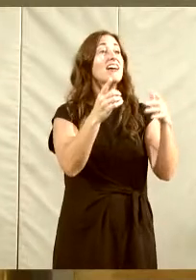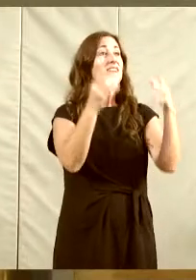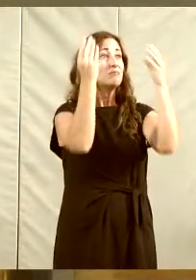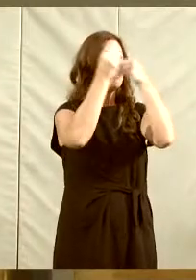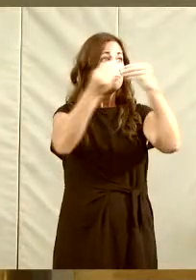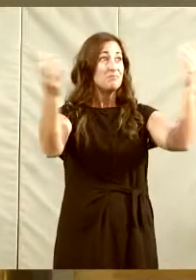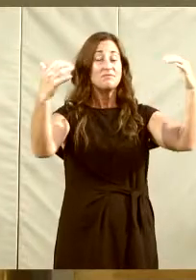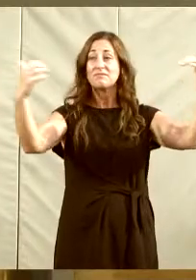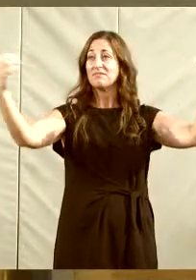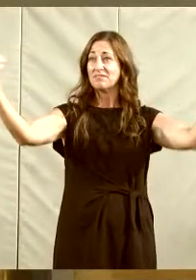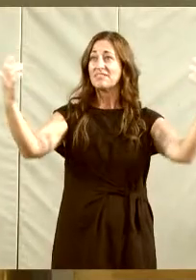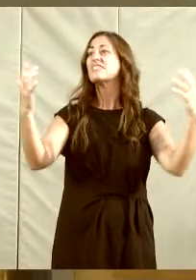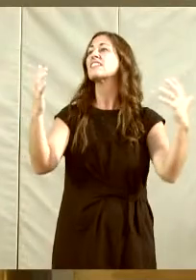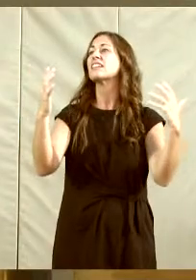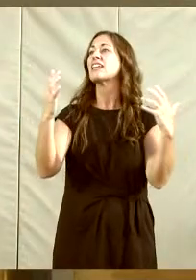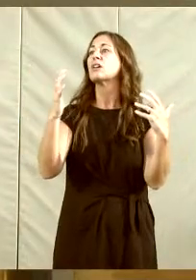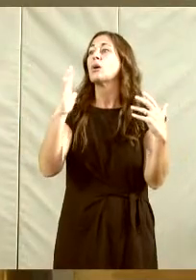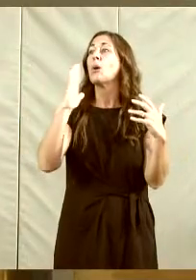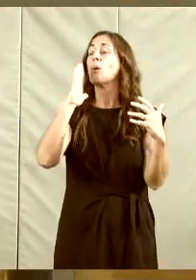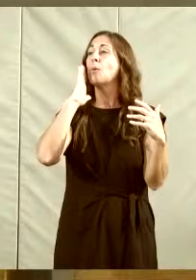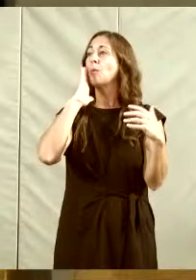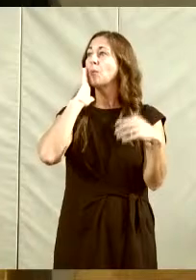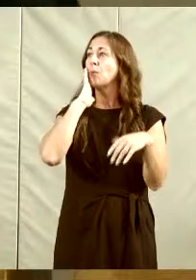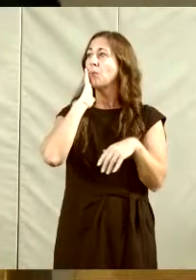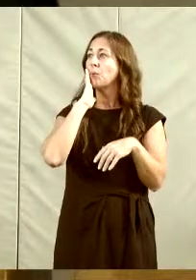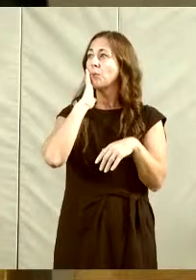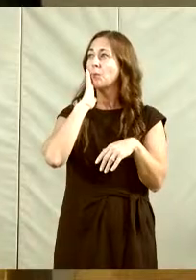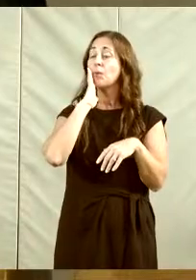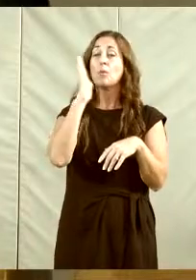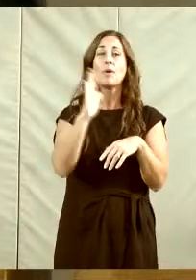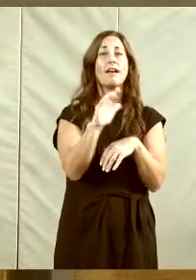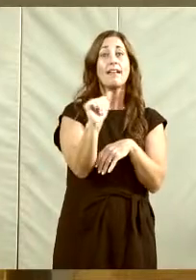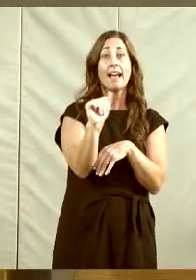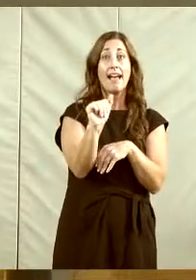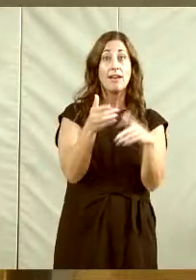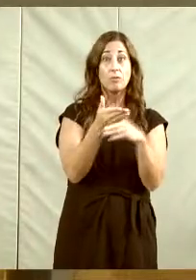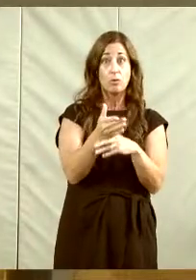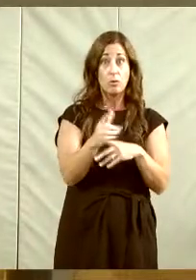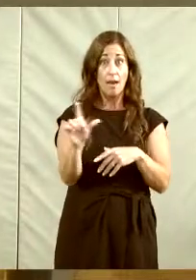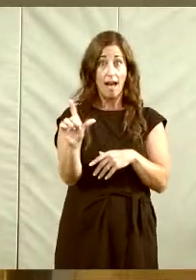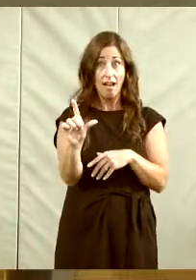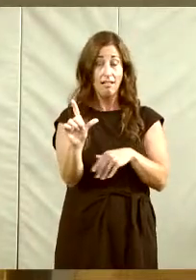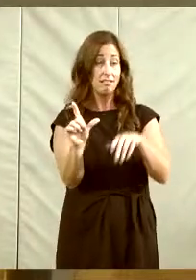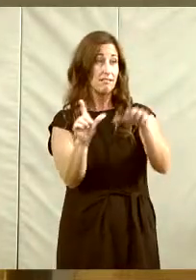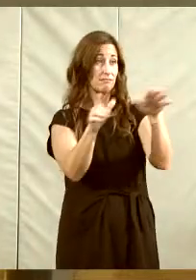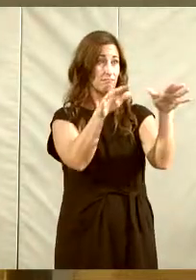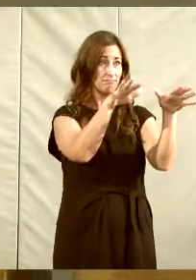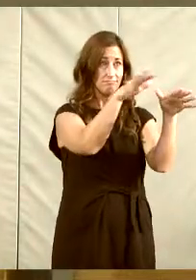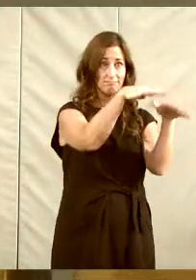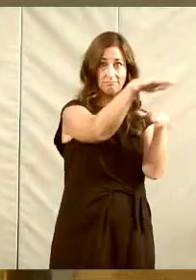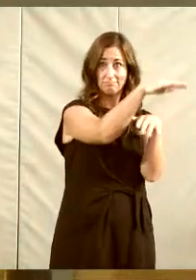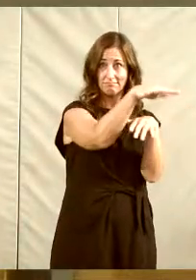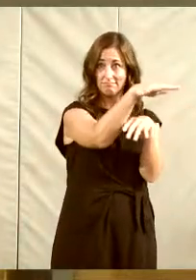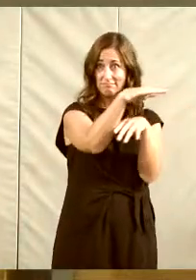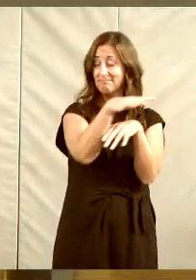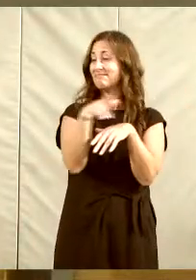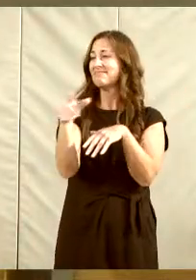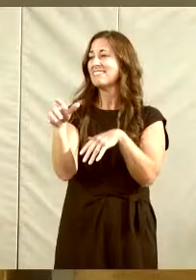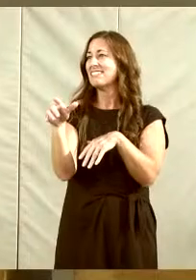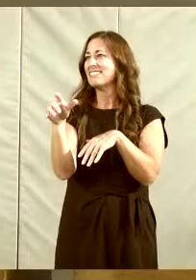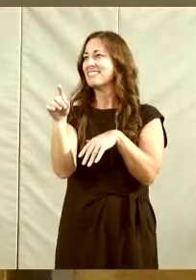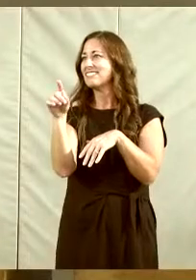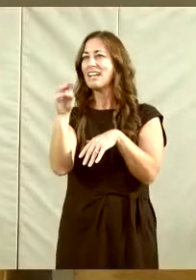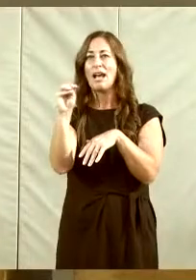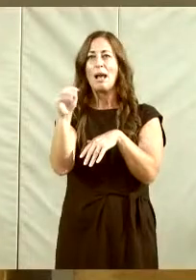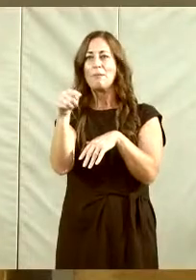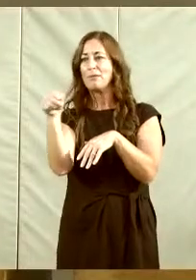read names from both sides of the stage with alphabet A through L to my left, alphabet M through Z to my right.